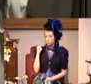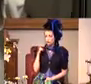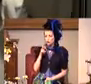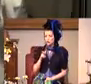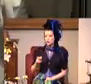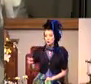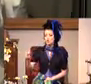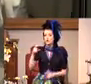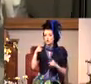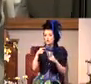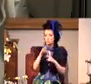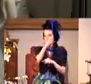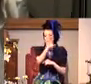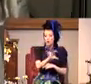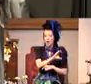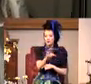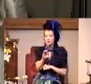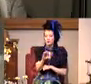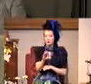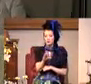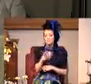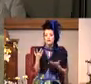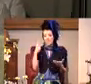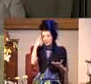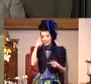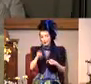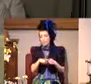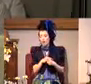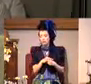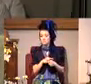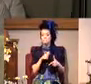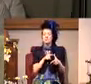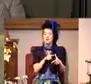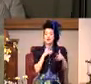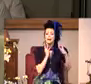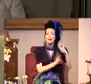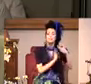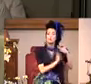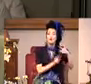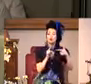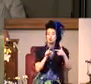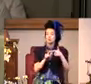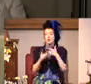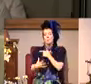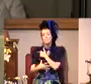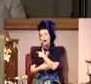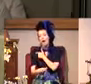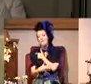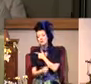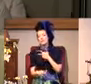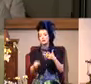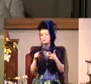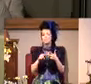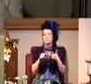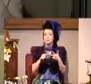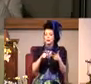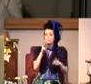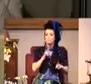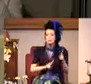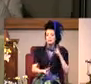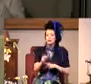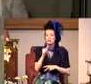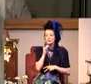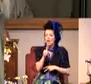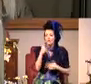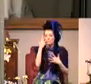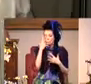poverty, those who are less fortunate than ourselves, from our Filipino community to remind us of human